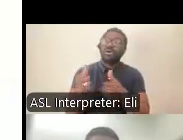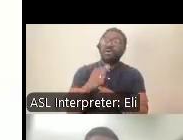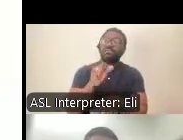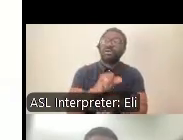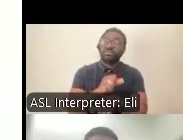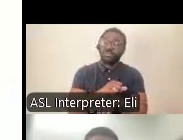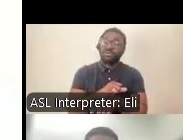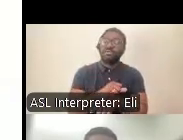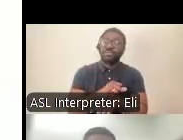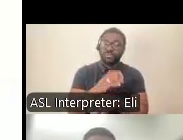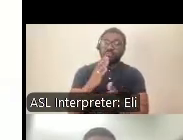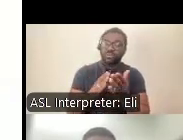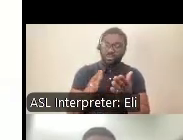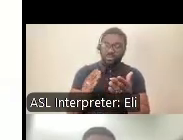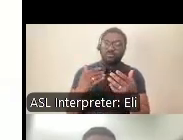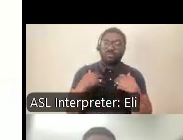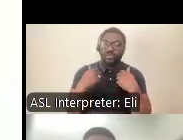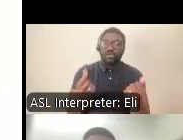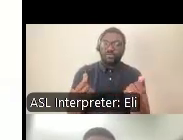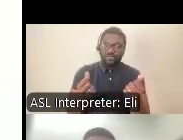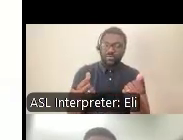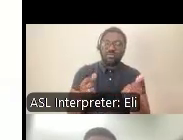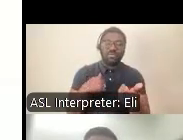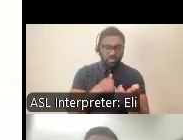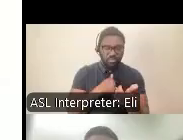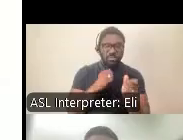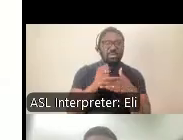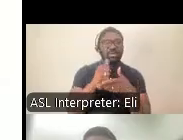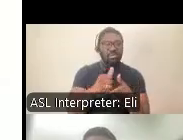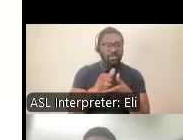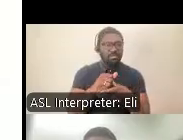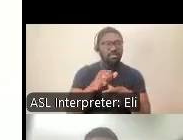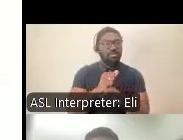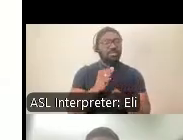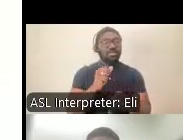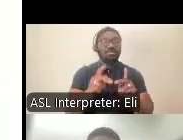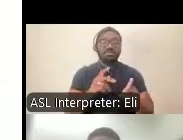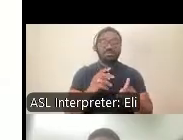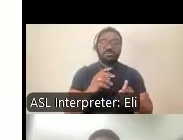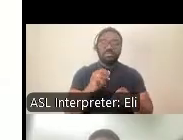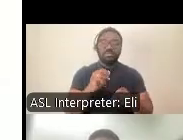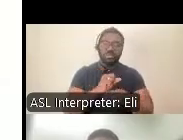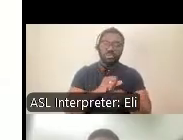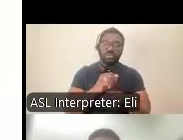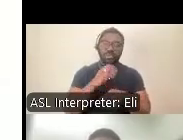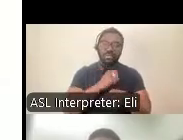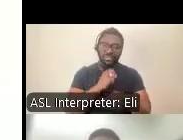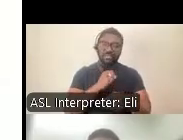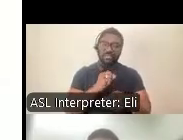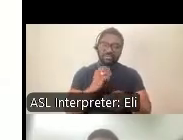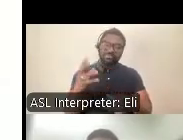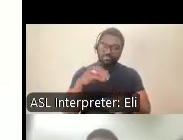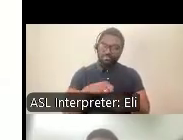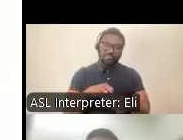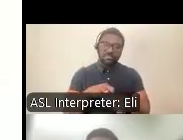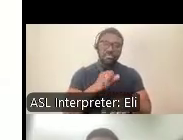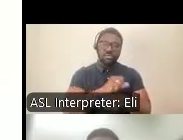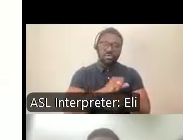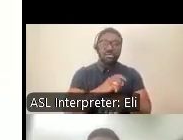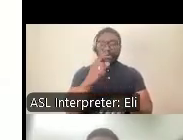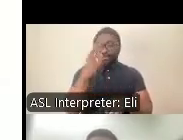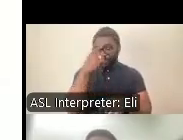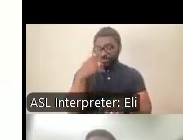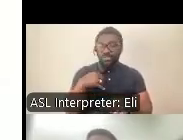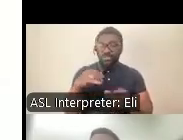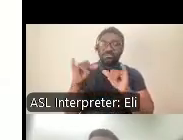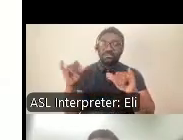aspect of treatment and recovery, we can better support the working age population with the national mental health system. And when it comes to supporting those with mental health conditions,